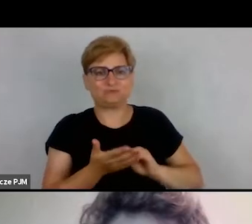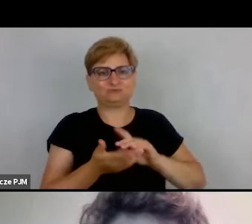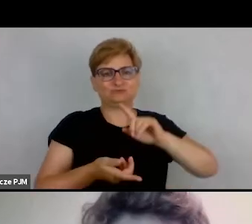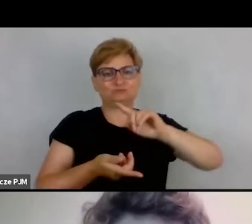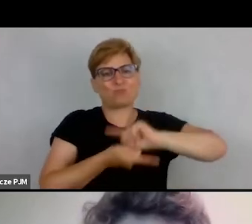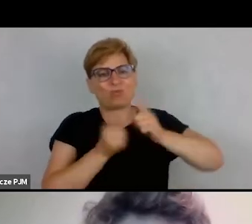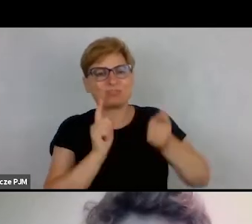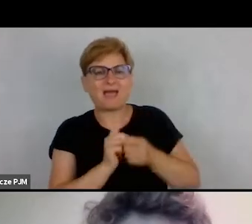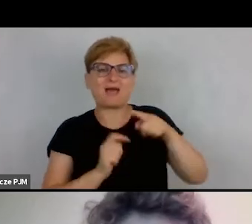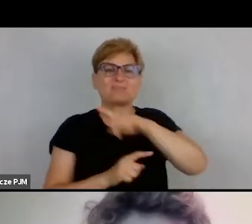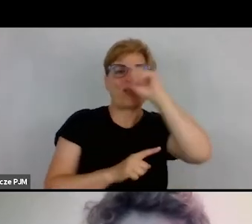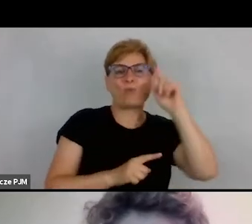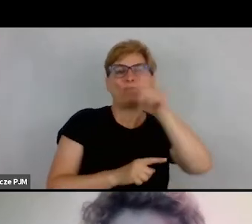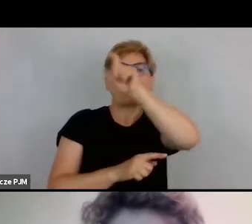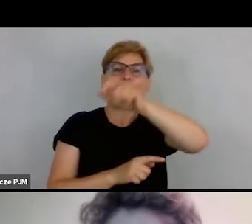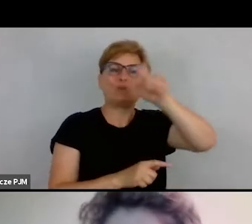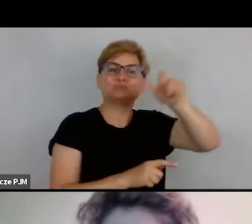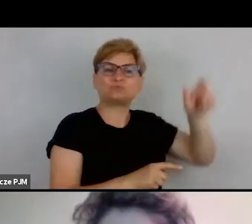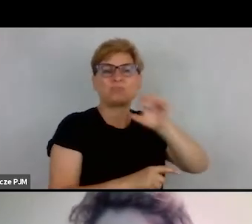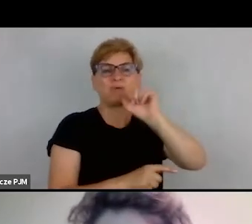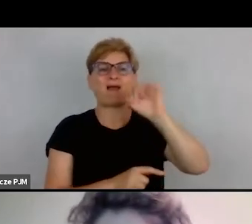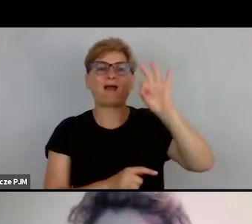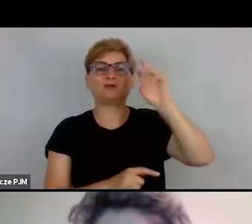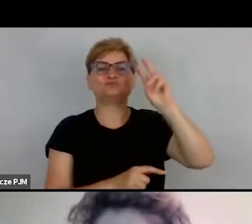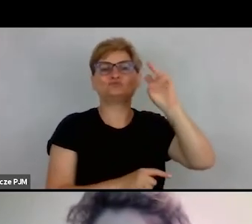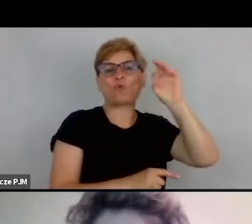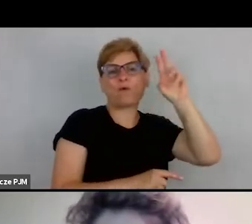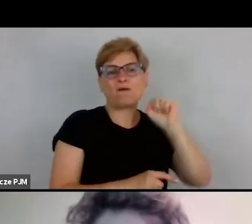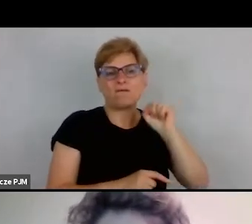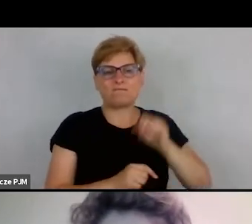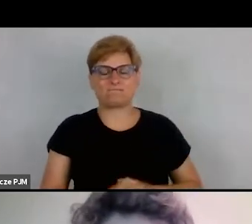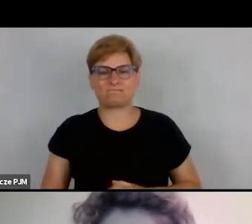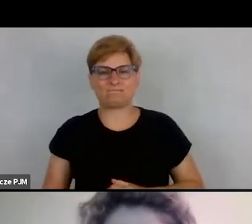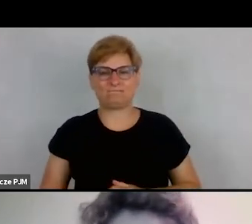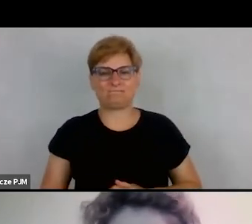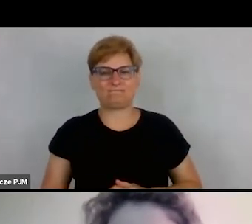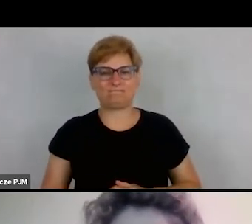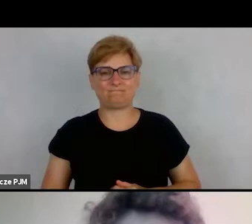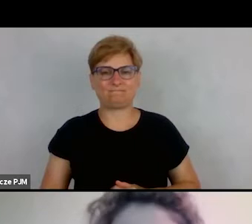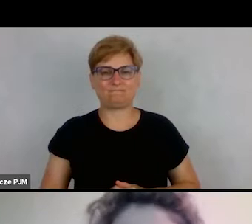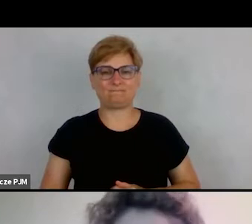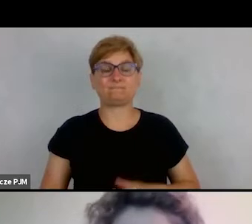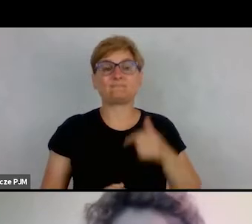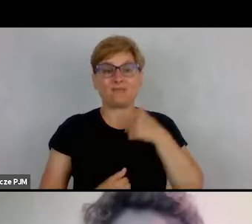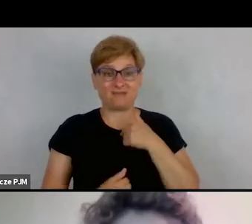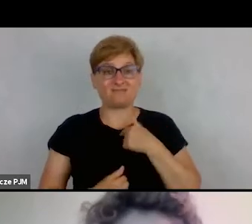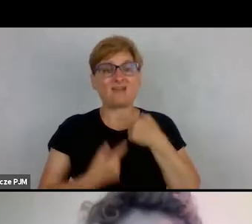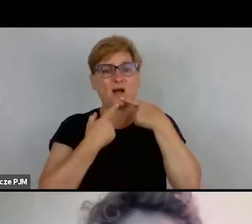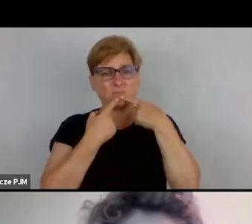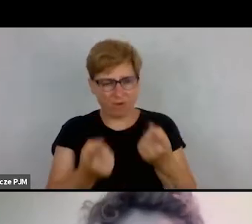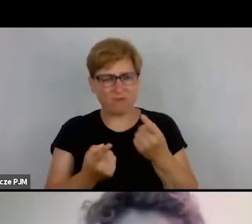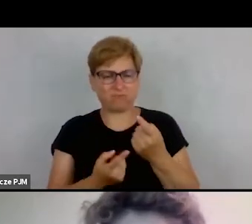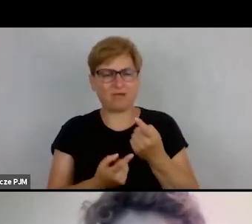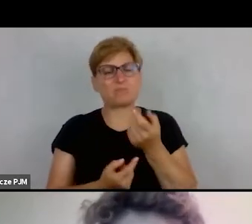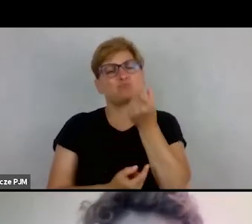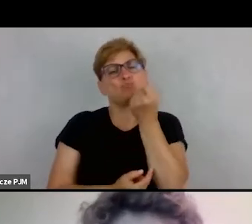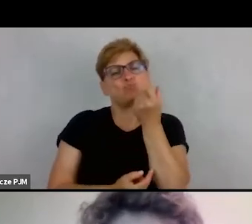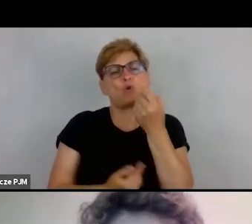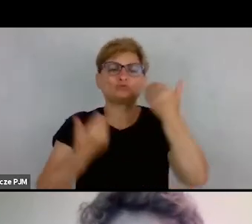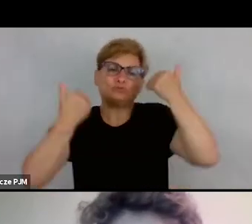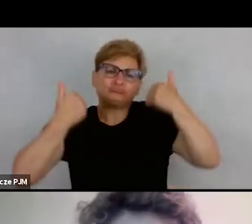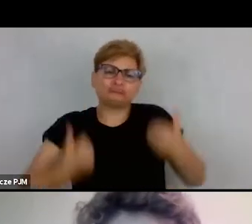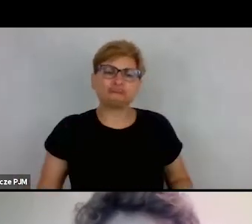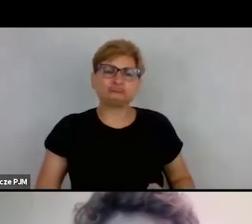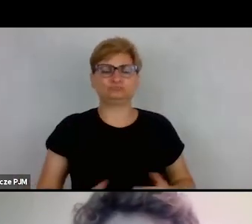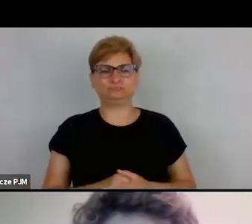here. And I guess I'll just say a few words about myself so that you know how to situate me. And Martina, has a